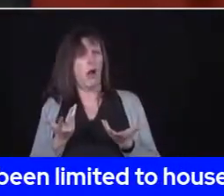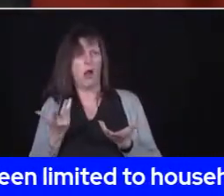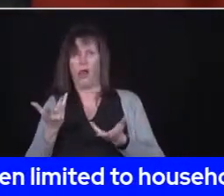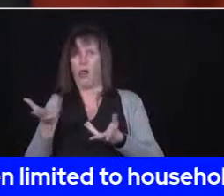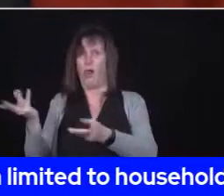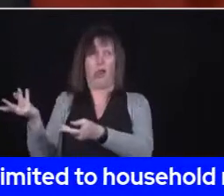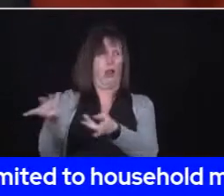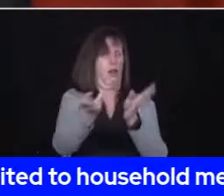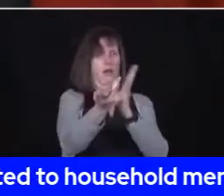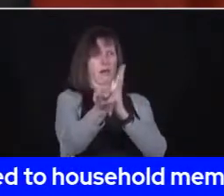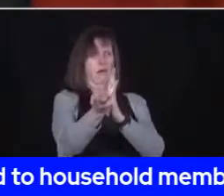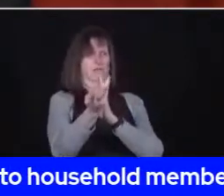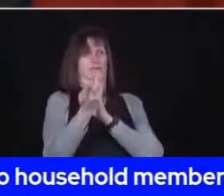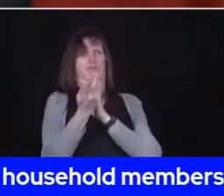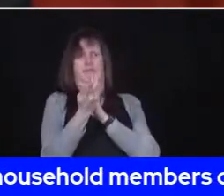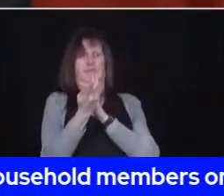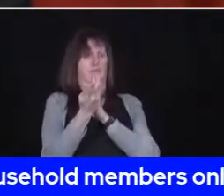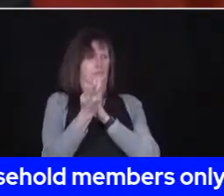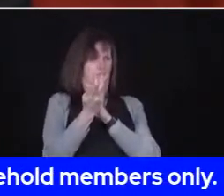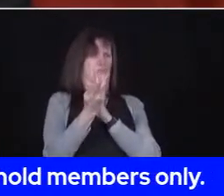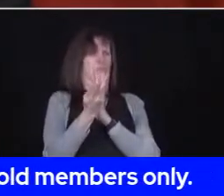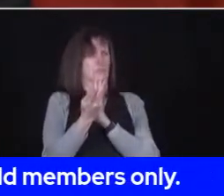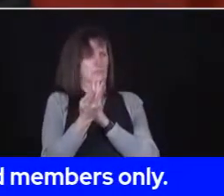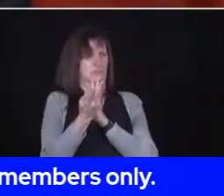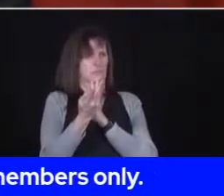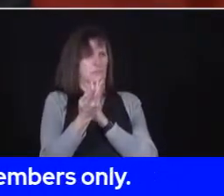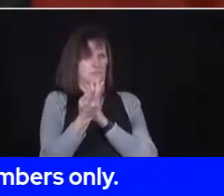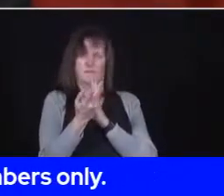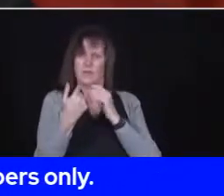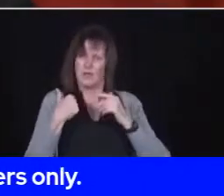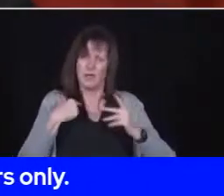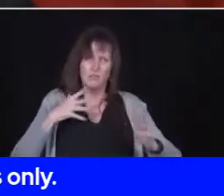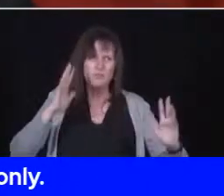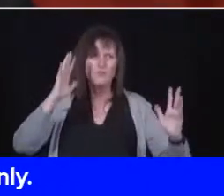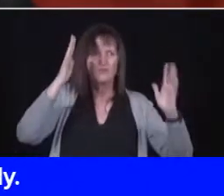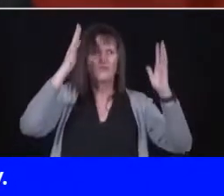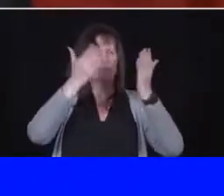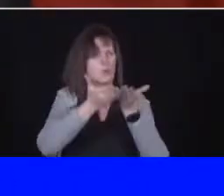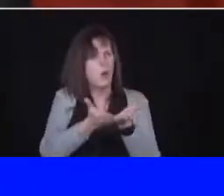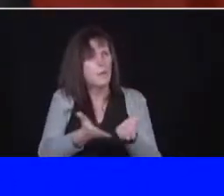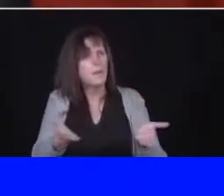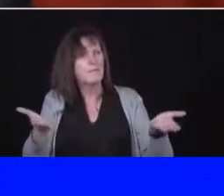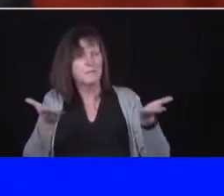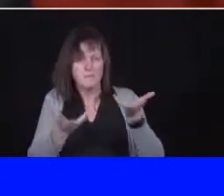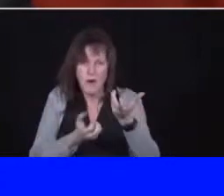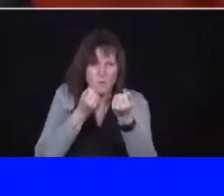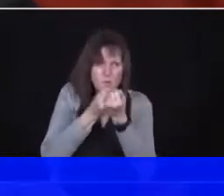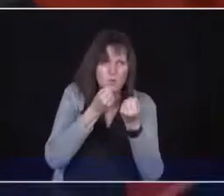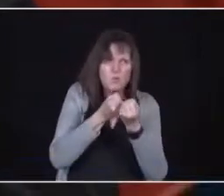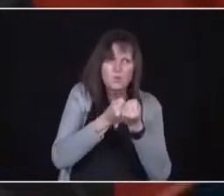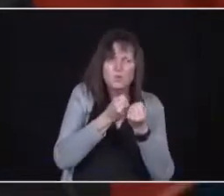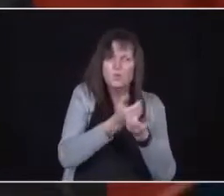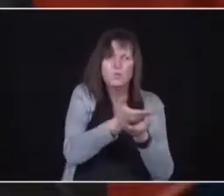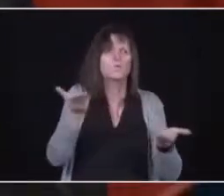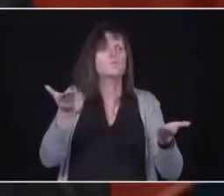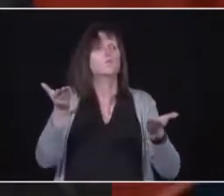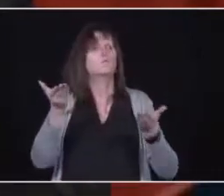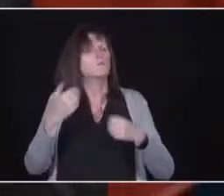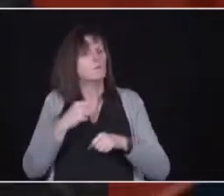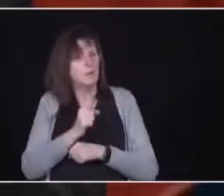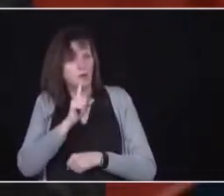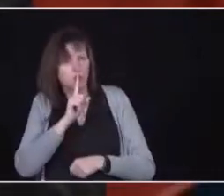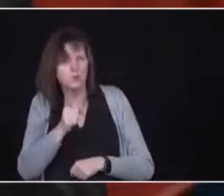literally. So I got to give a shout out to our customs officers. I have your back, and we'll make sure one way or another we'll get you vaccinated, because